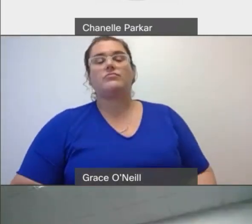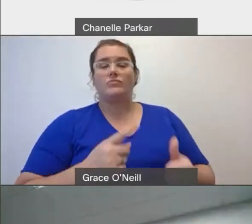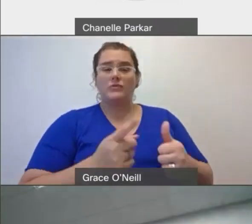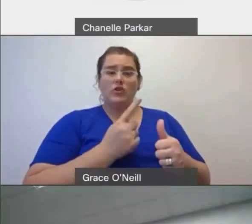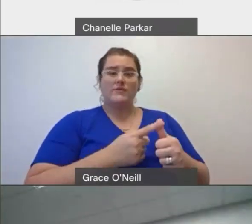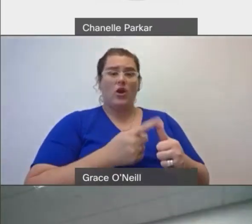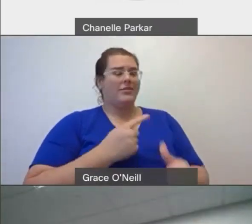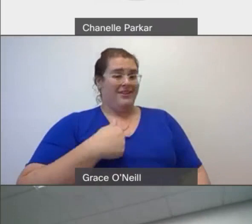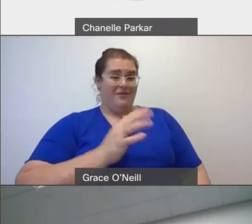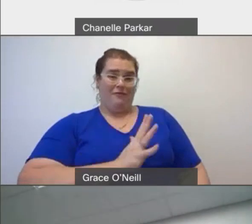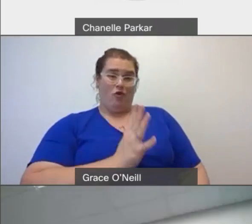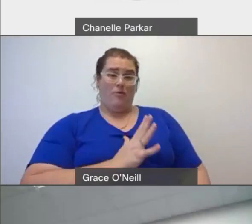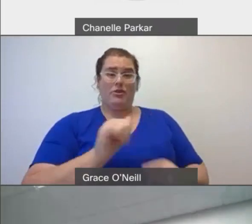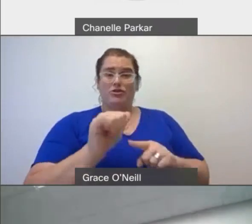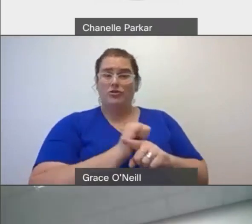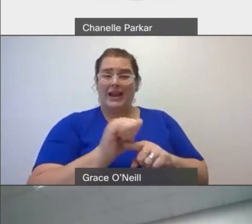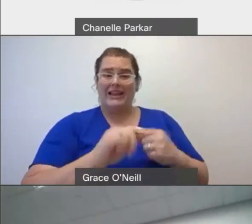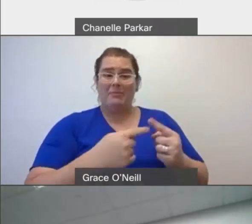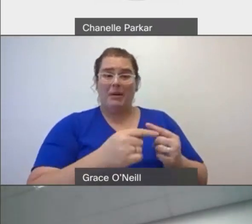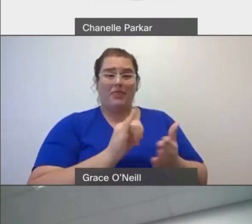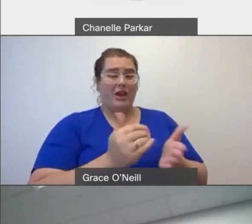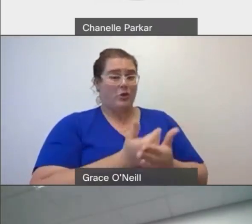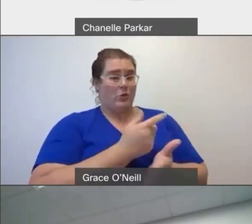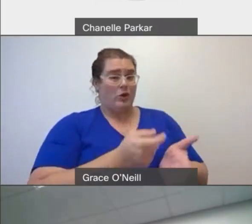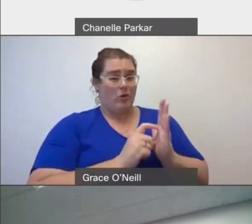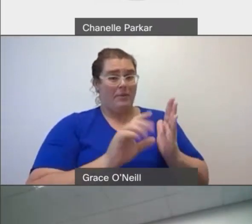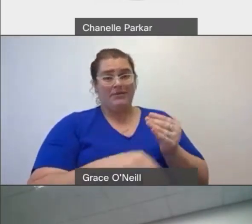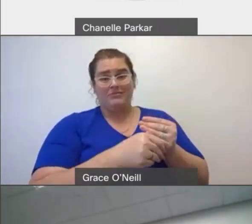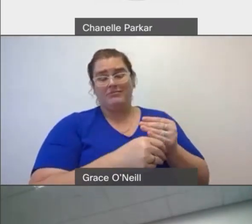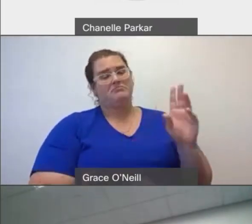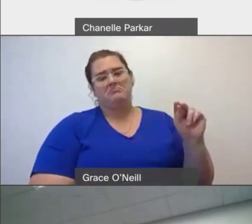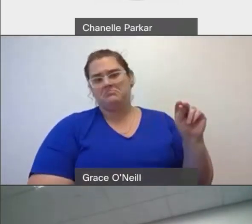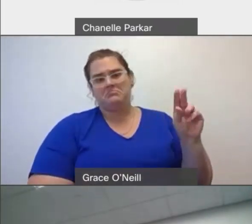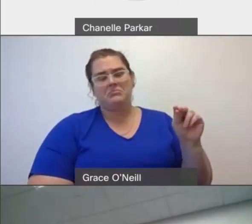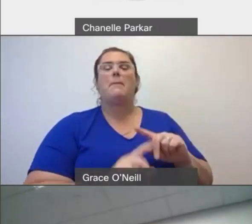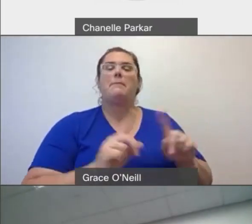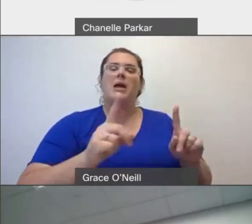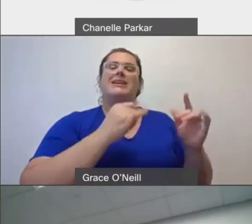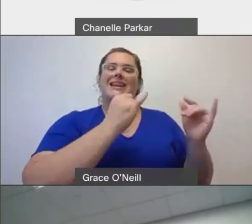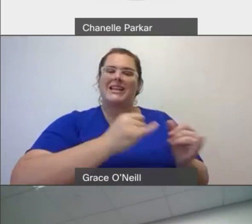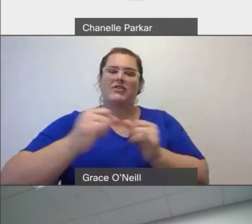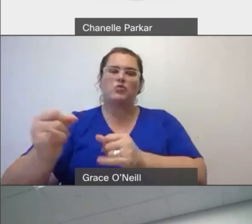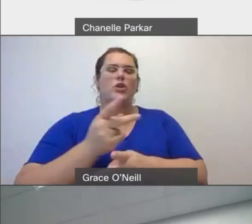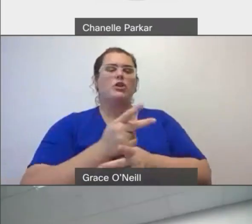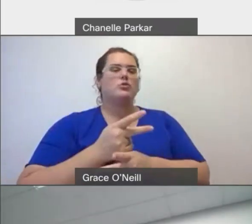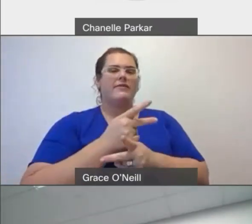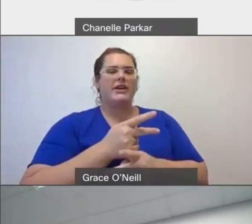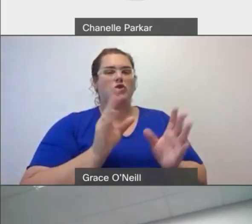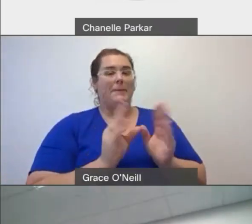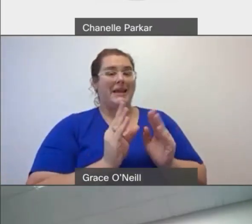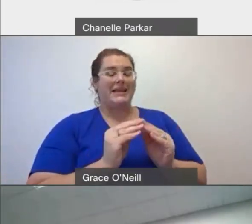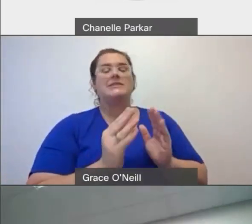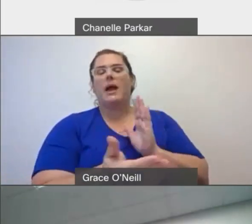not do a formal training, but in individual supervisory meetings, the Appendix K